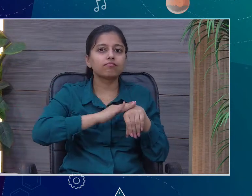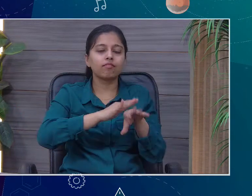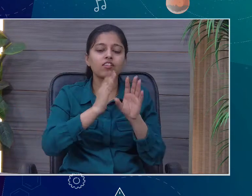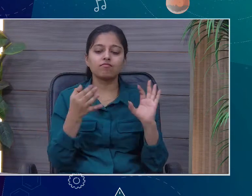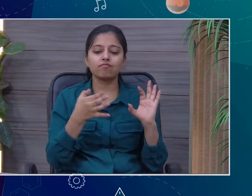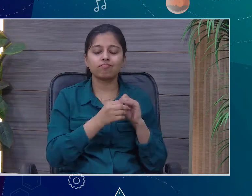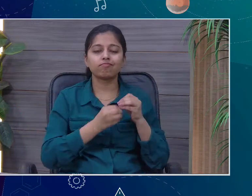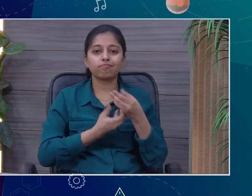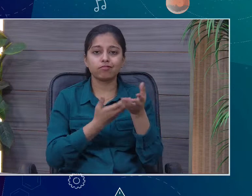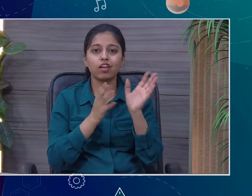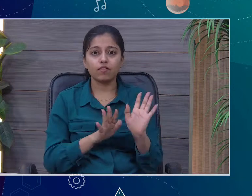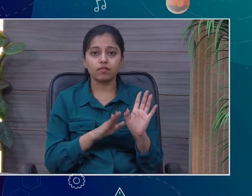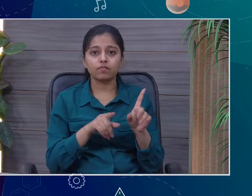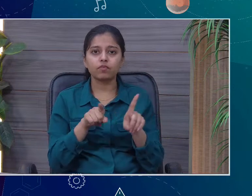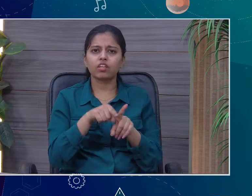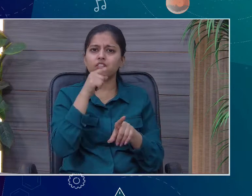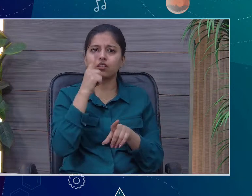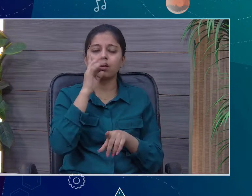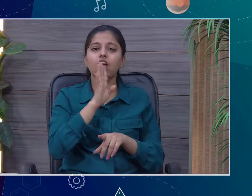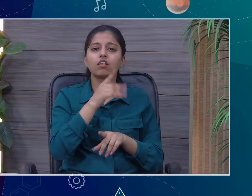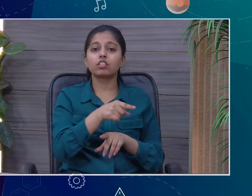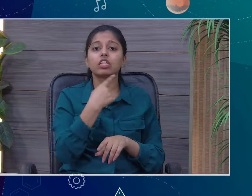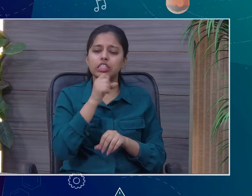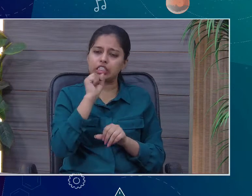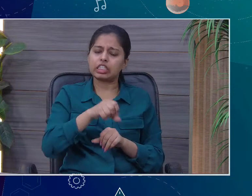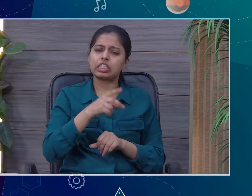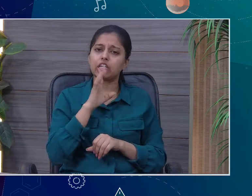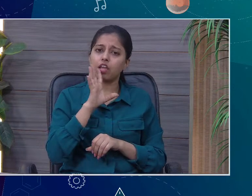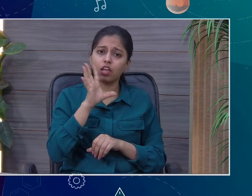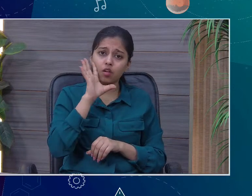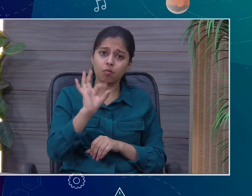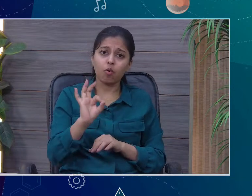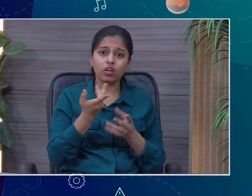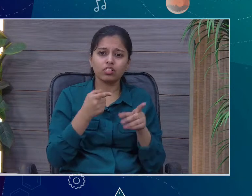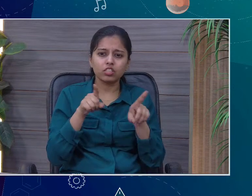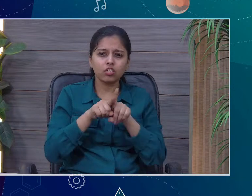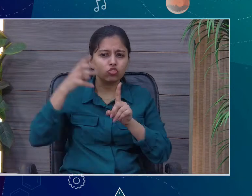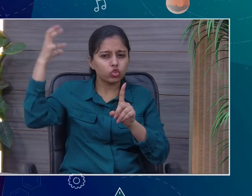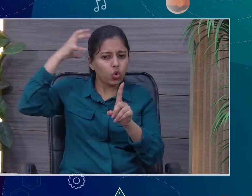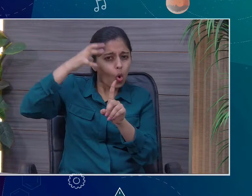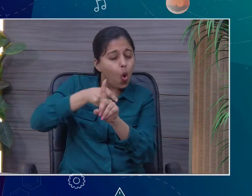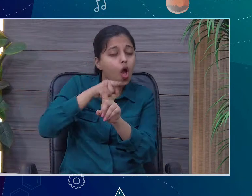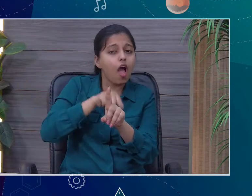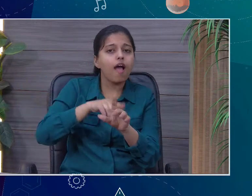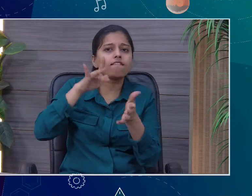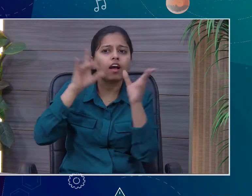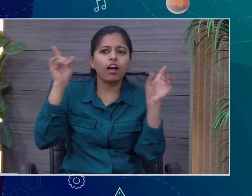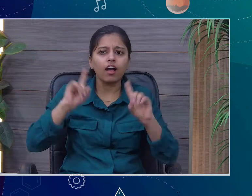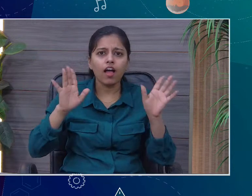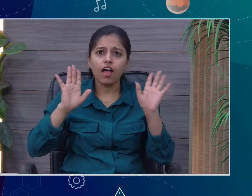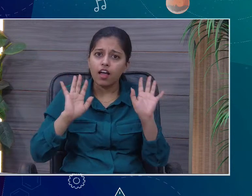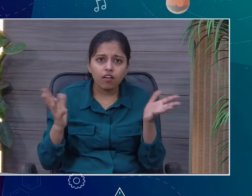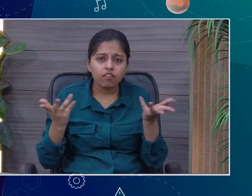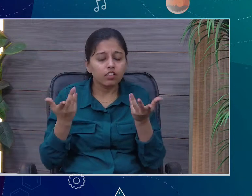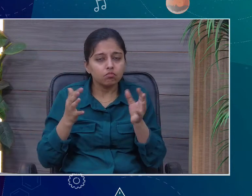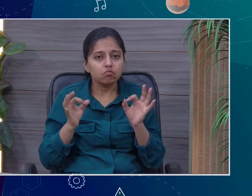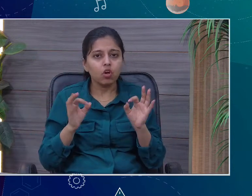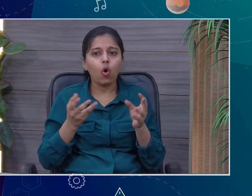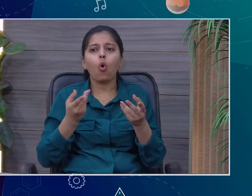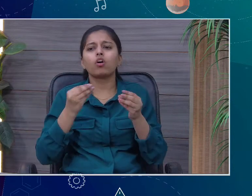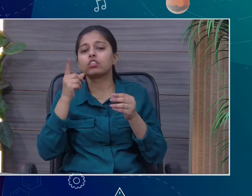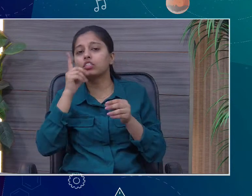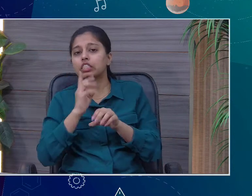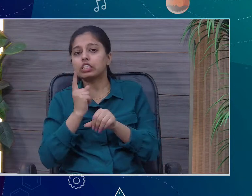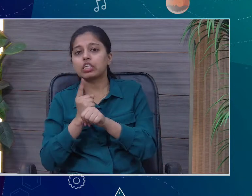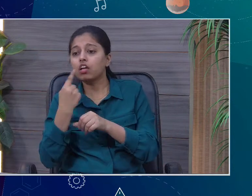it's also very important to know where we can have shadows. Yes, where we can have shadows. Right. What all do